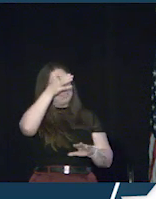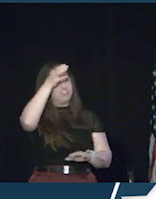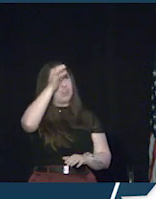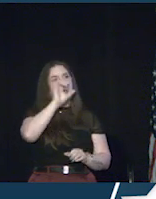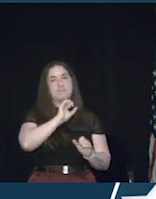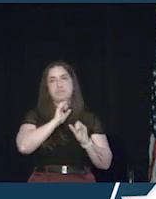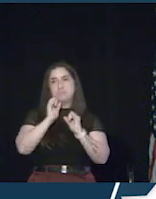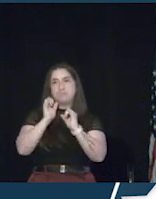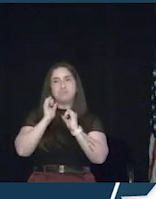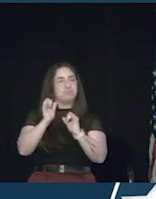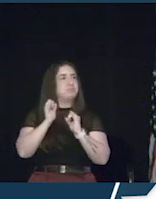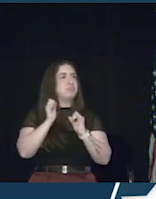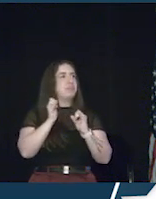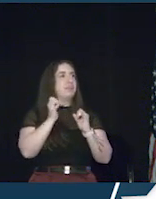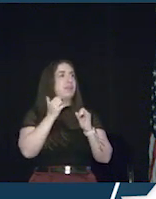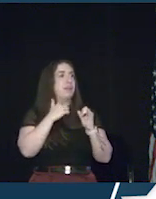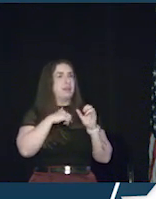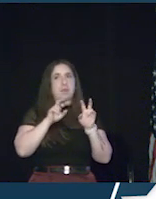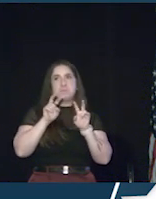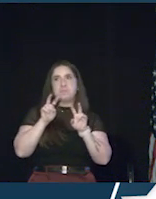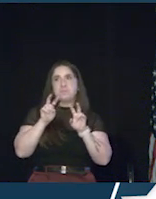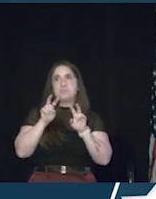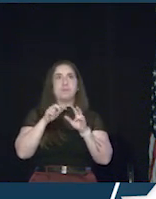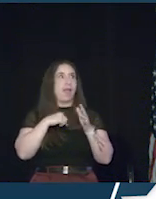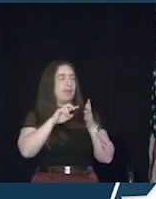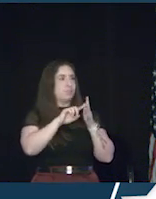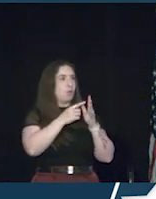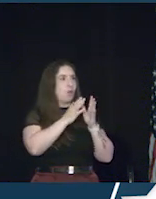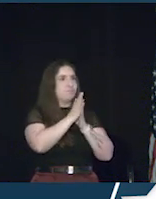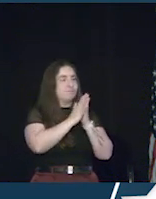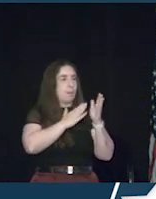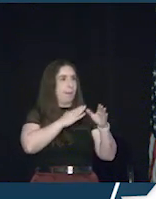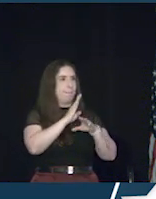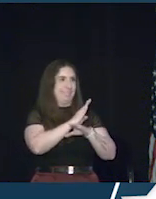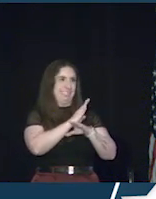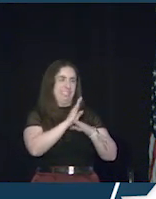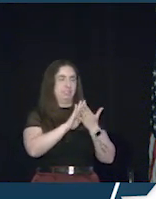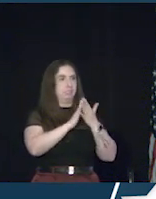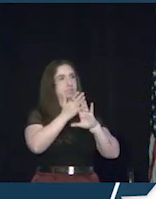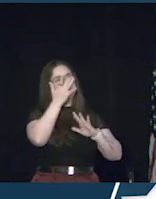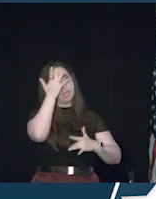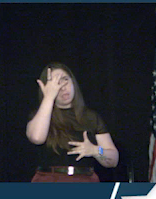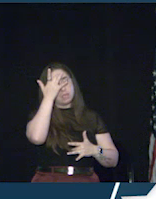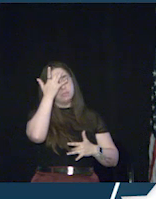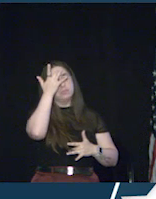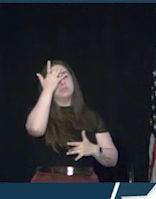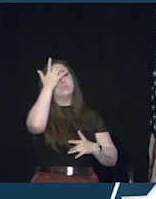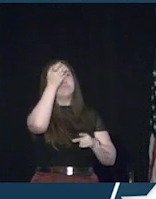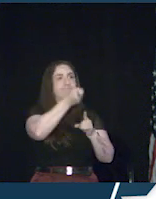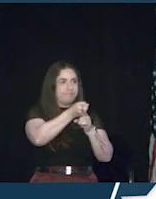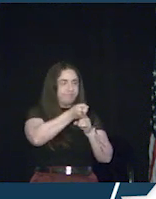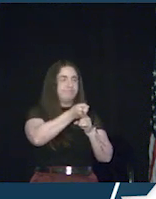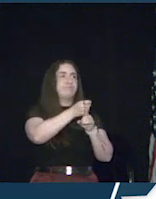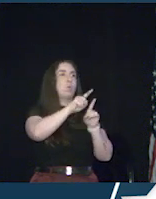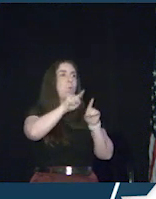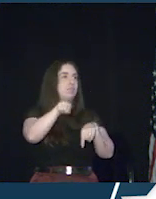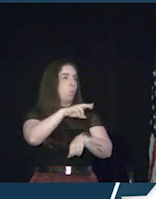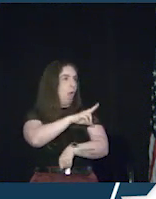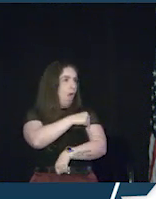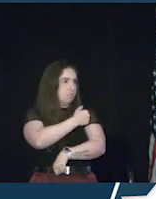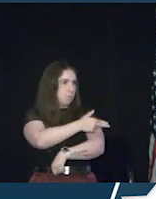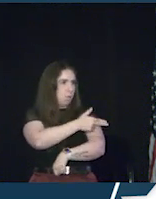her. After I started my business, I got sick and was in the